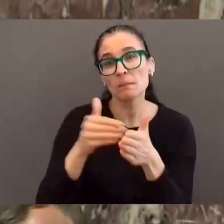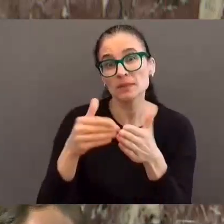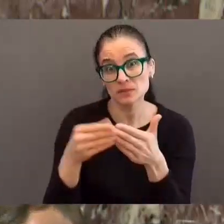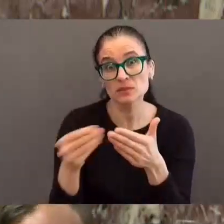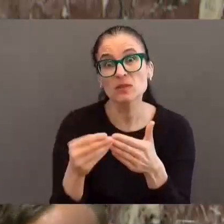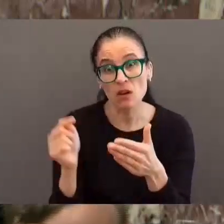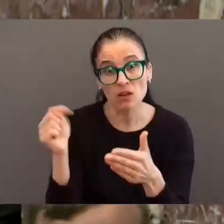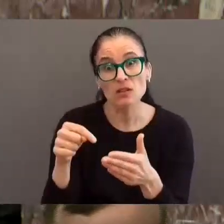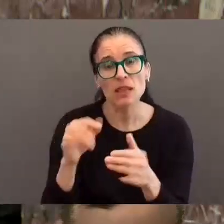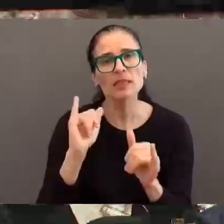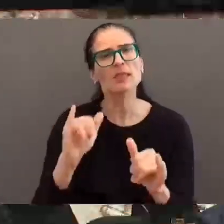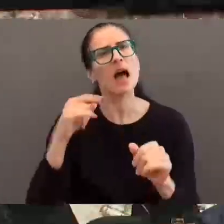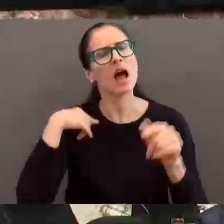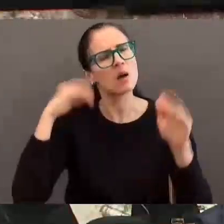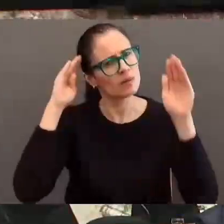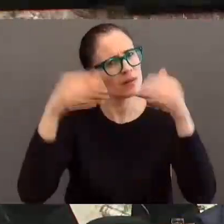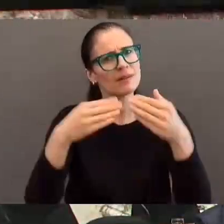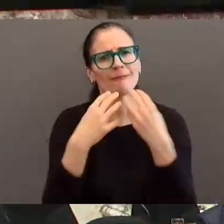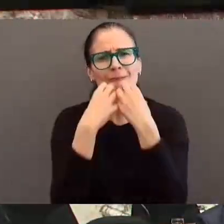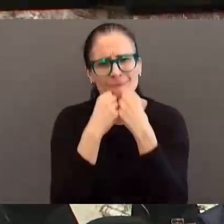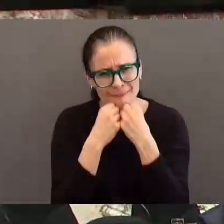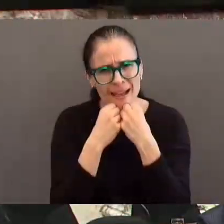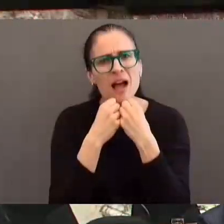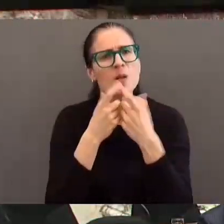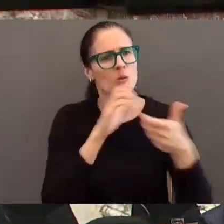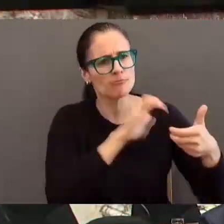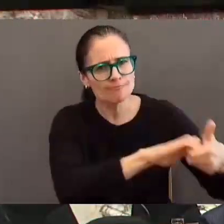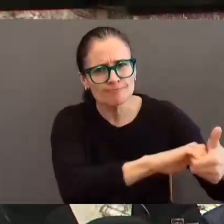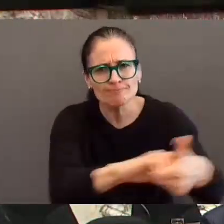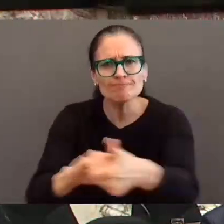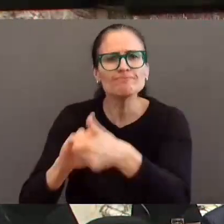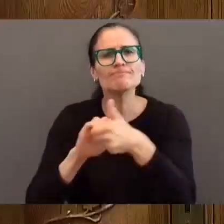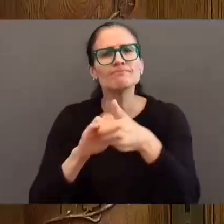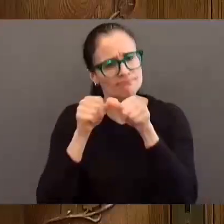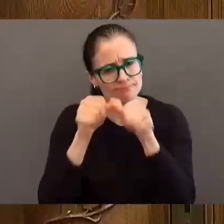education. Thank you. The bell ends the question period.